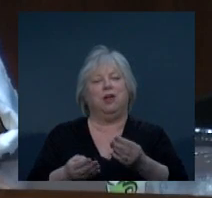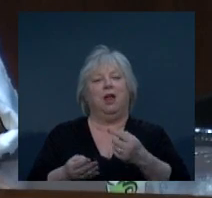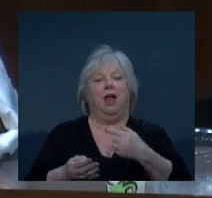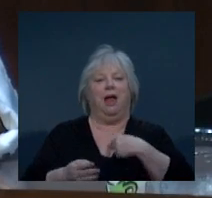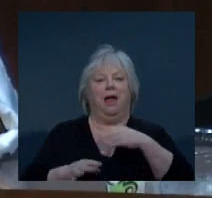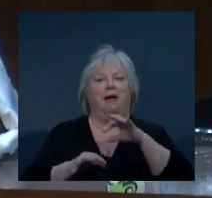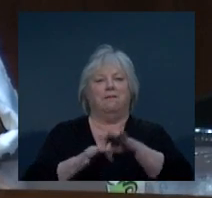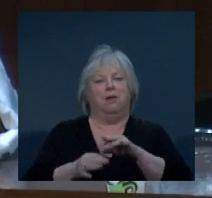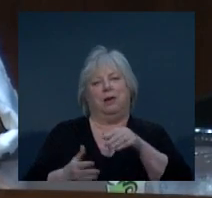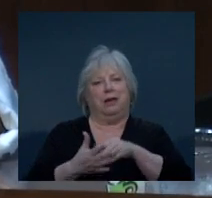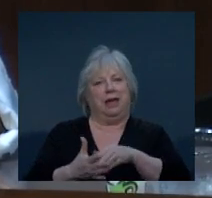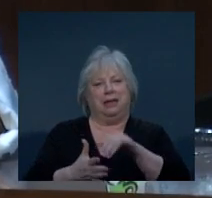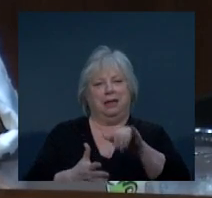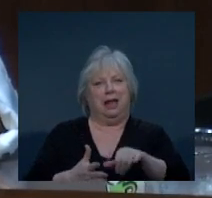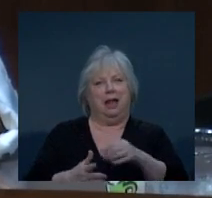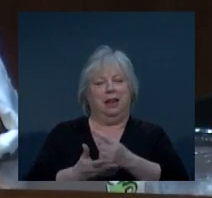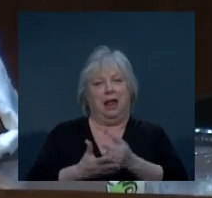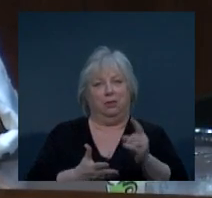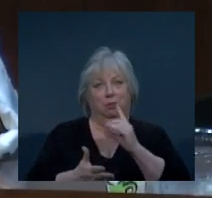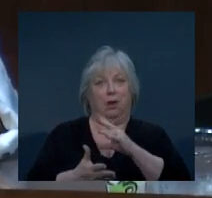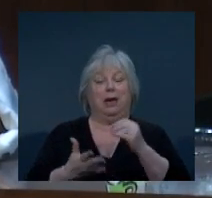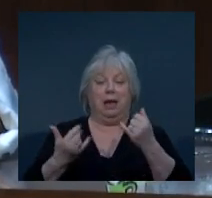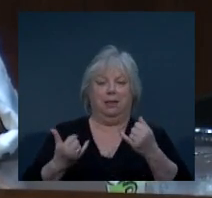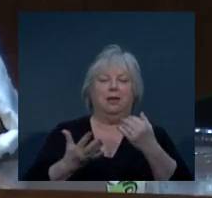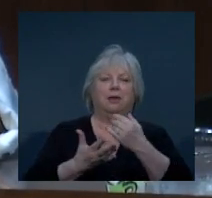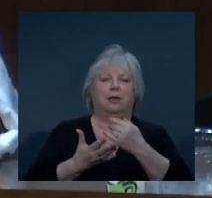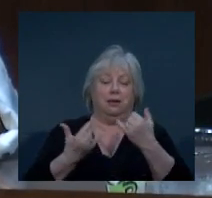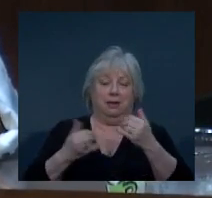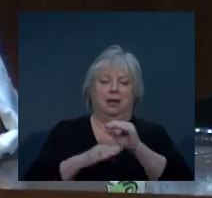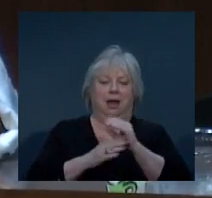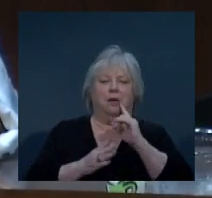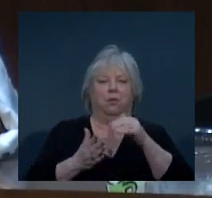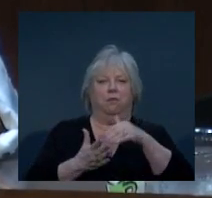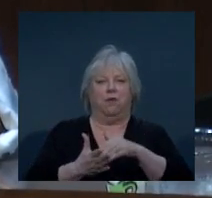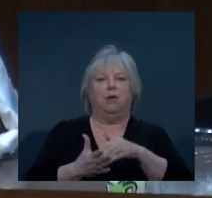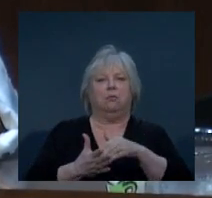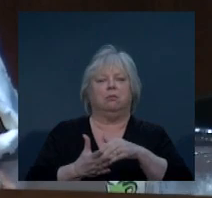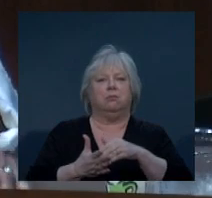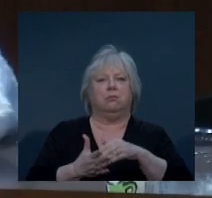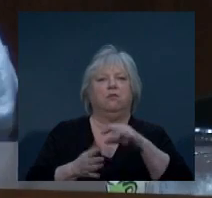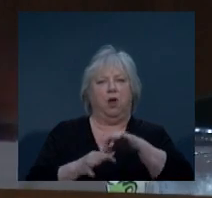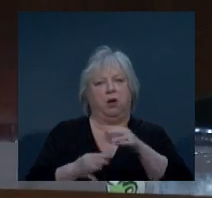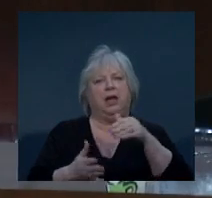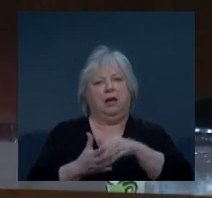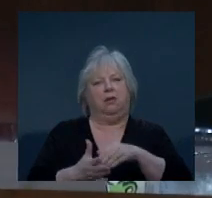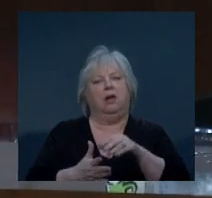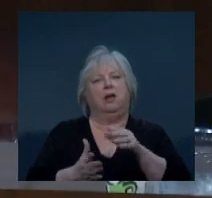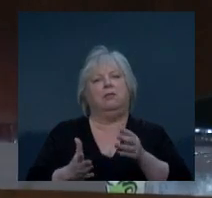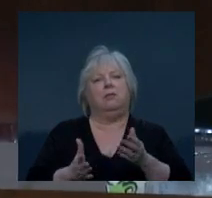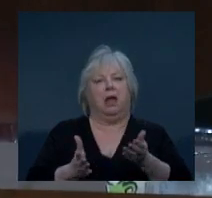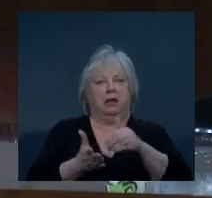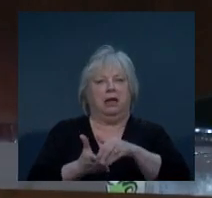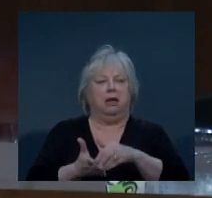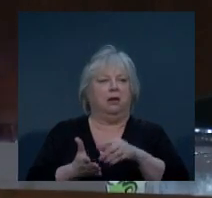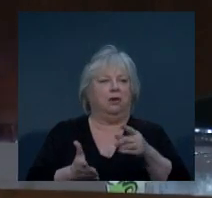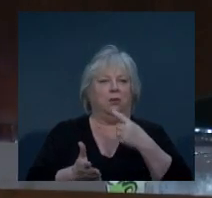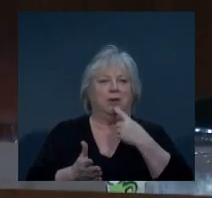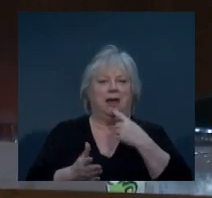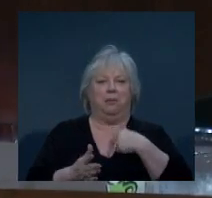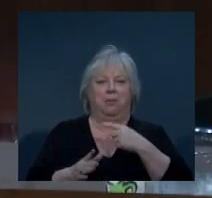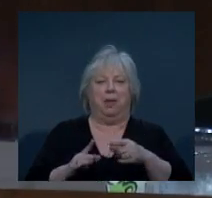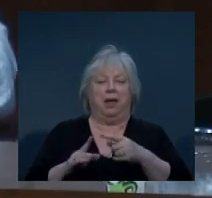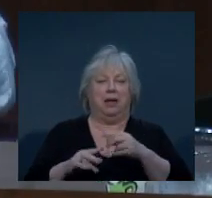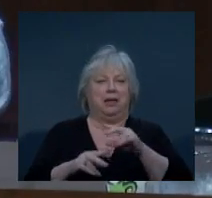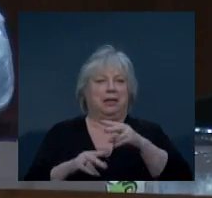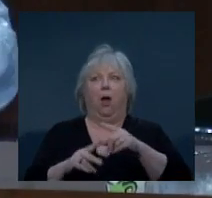week. I voted against it last week, and I'm voting against it tonight. I certainly don't believe. When we're talking about, you said me at the second Oh, I